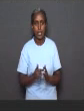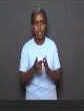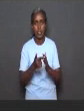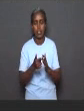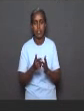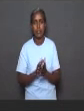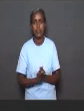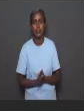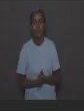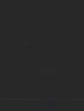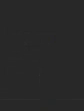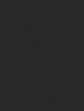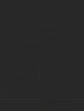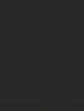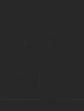Begin.